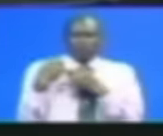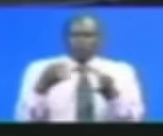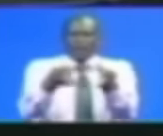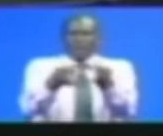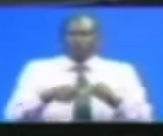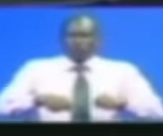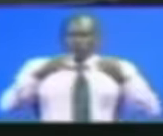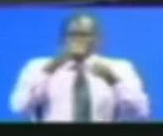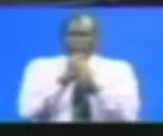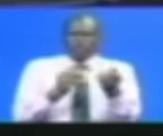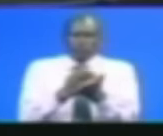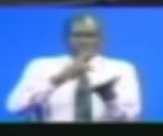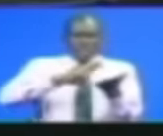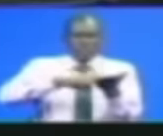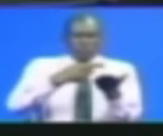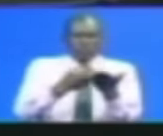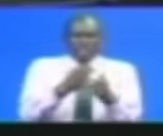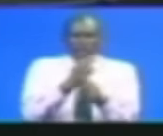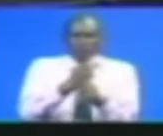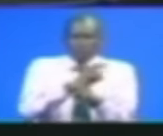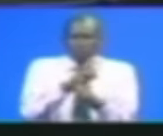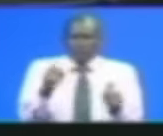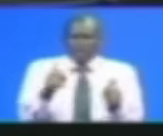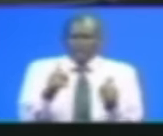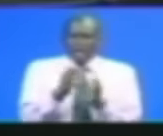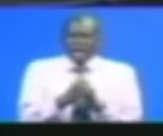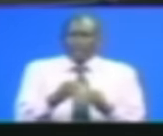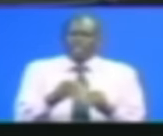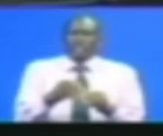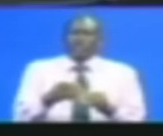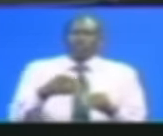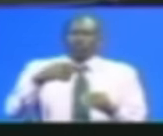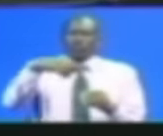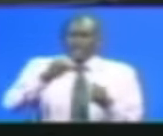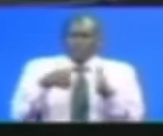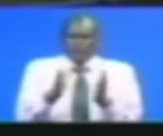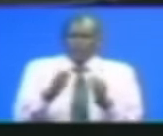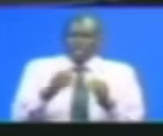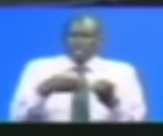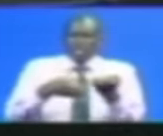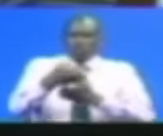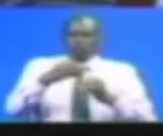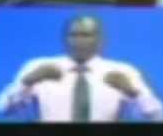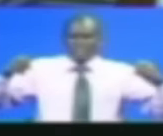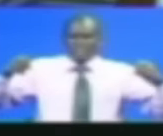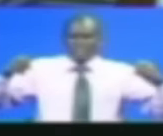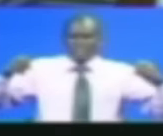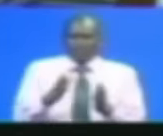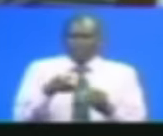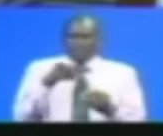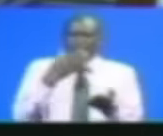ensure resources are used lawfully in an authorized manner, effective, efficient, economical, and transparent. That